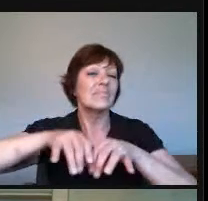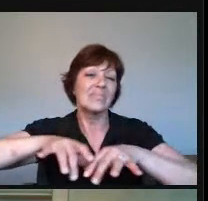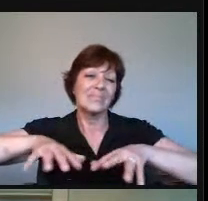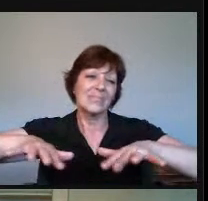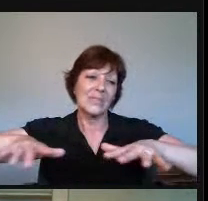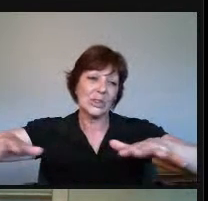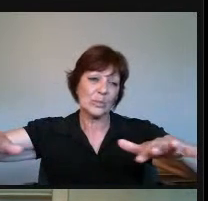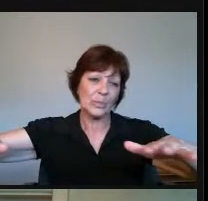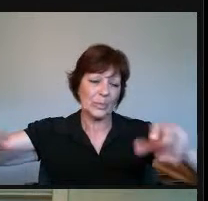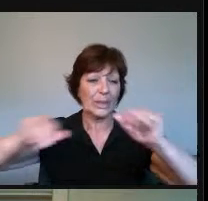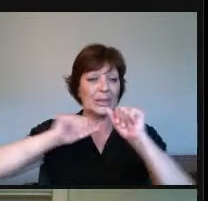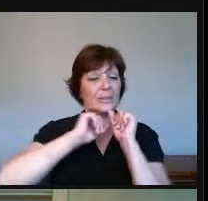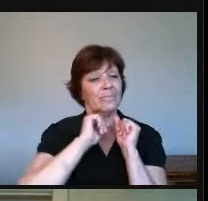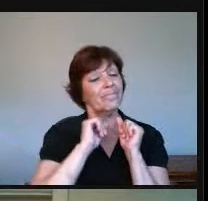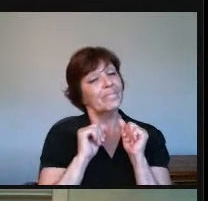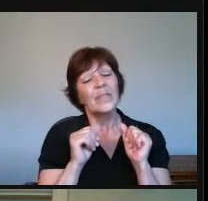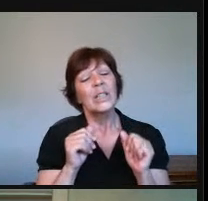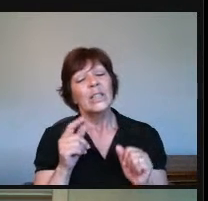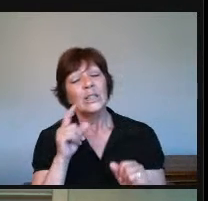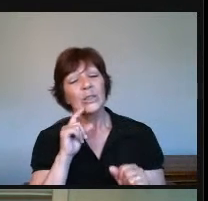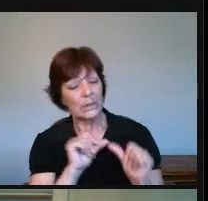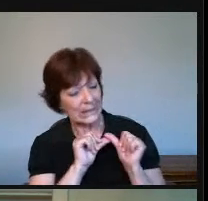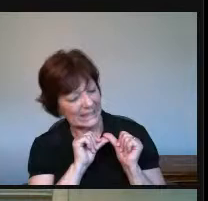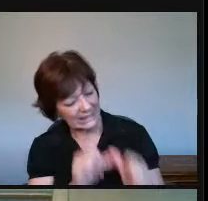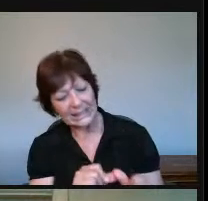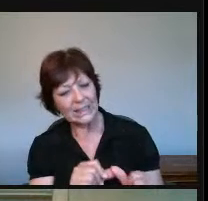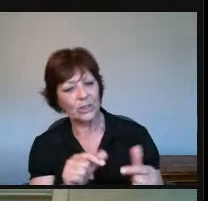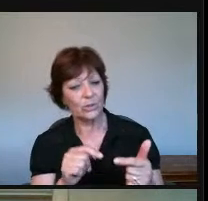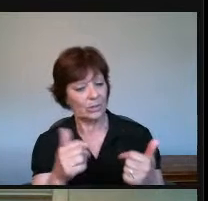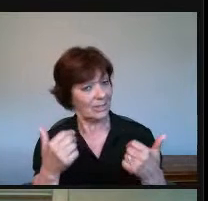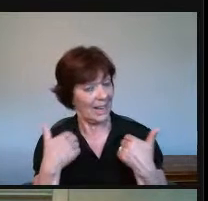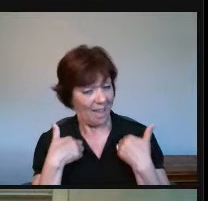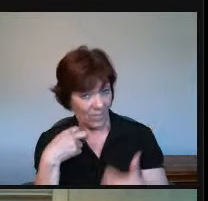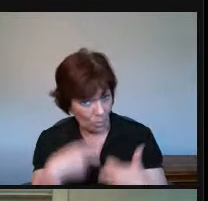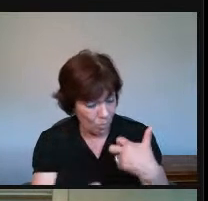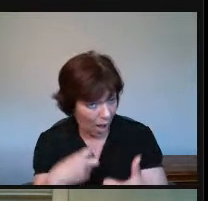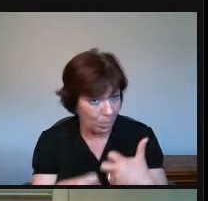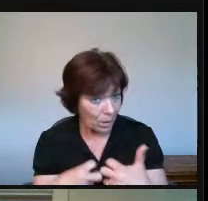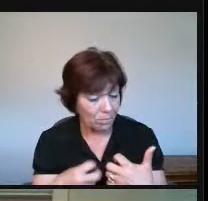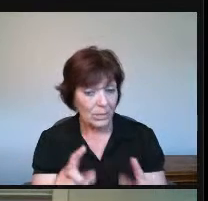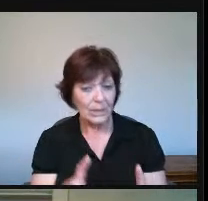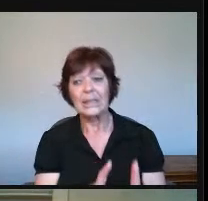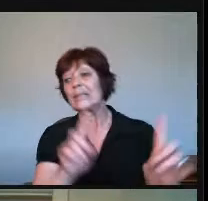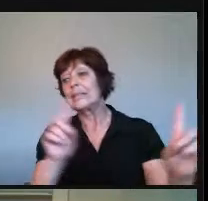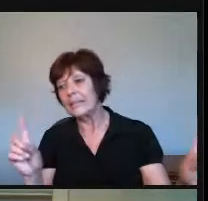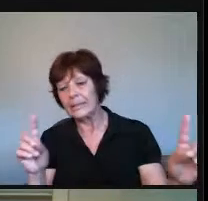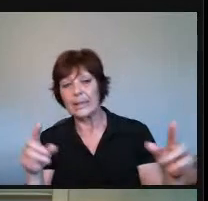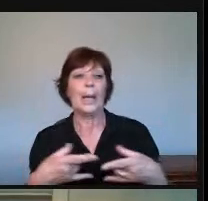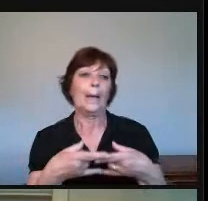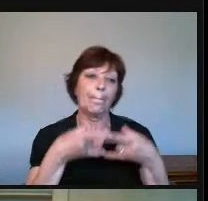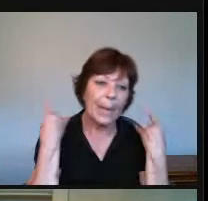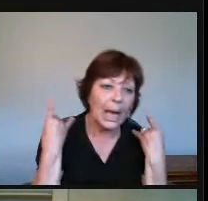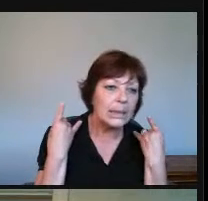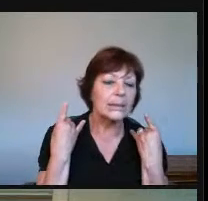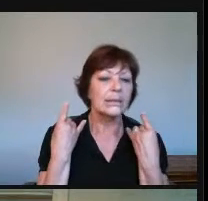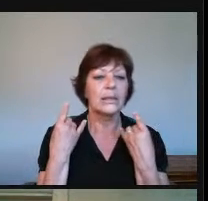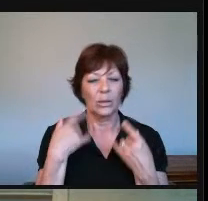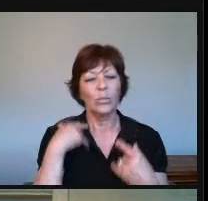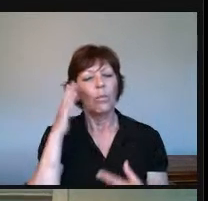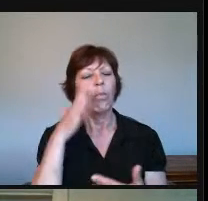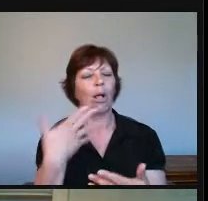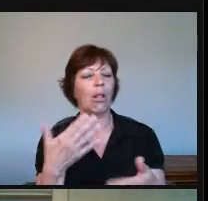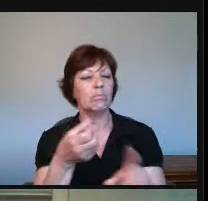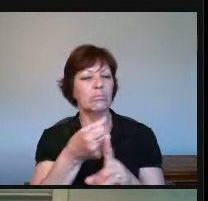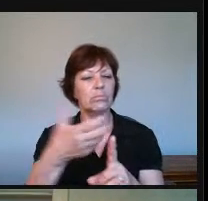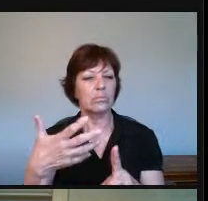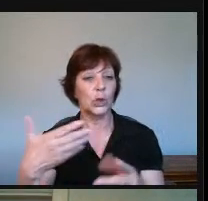can extend to others. So we're going to continue to have these problems about social distancing and masking, and we will talk about that because we know